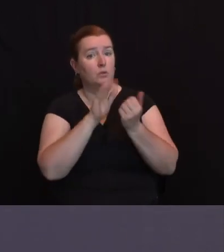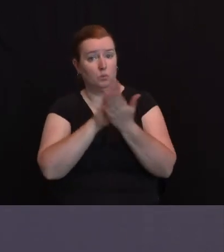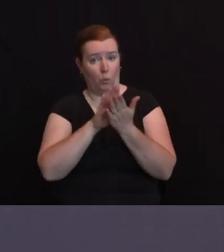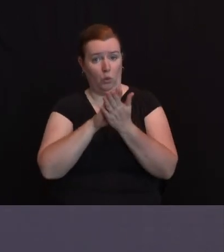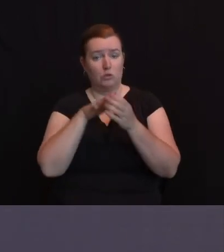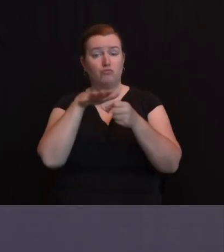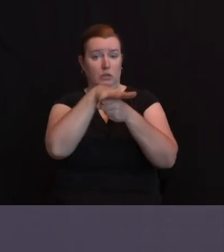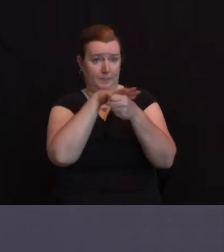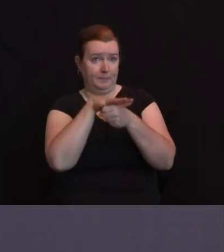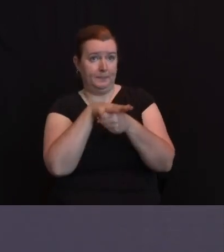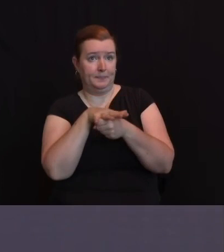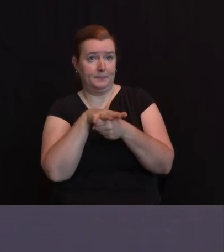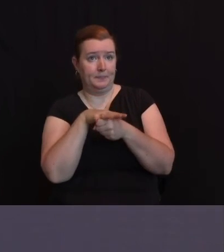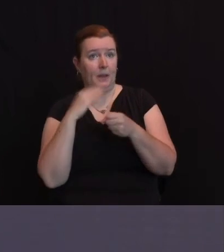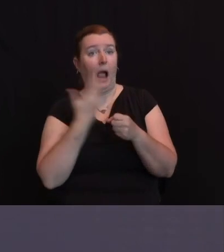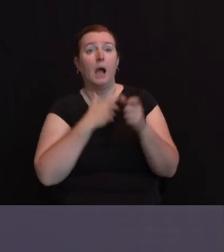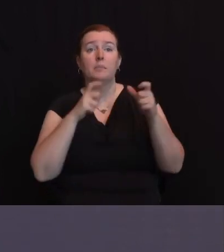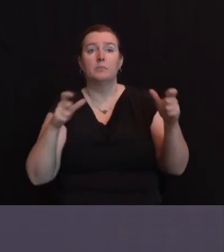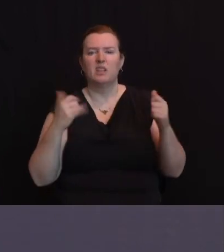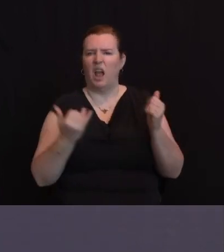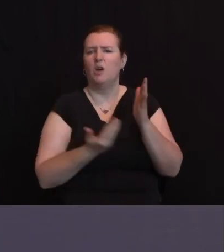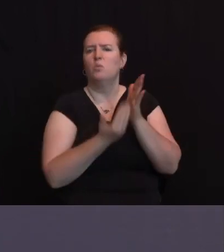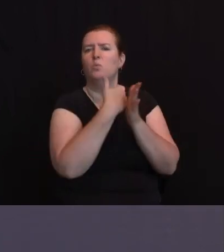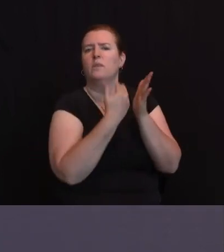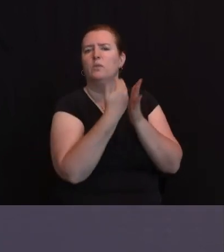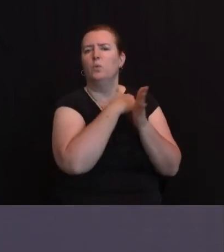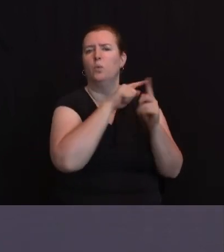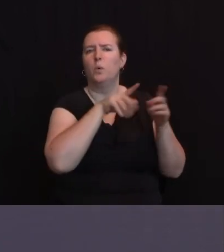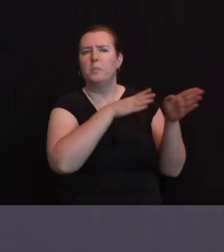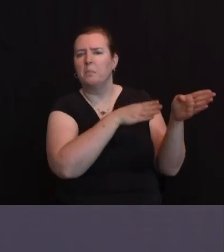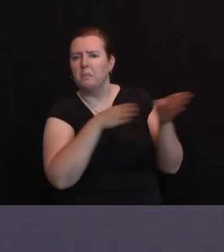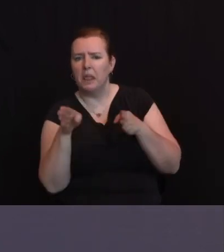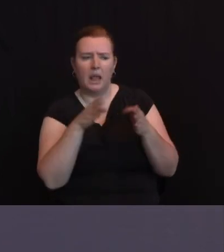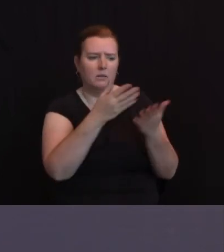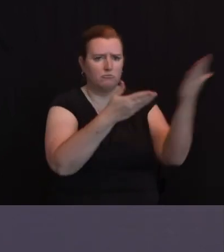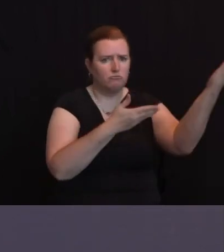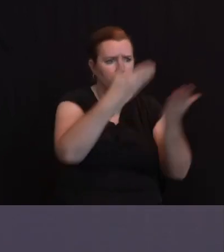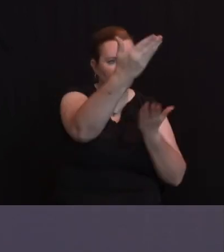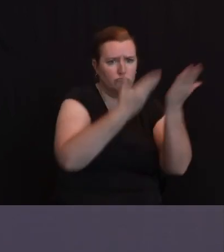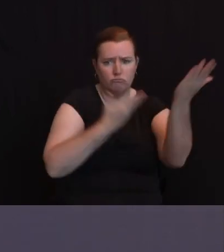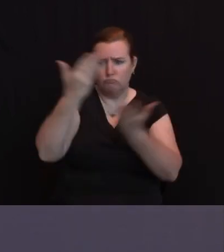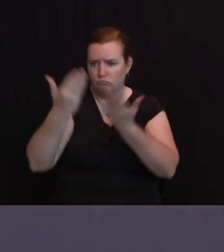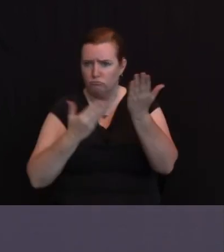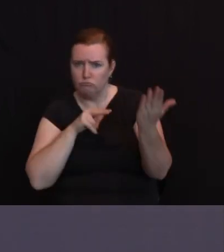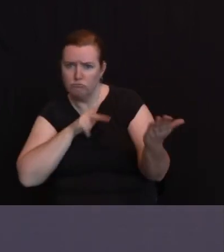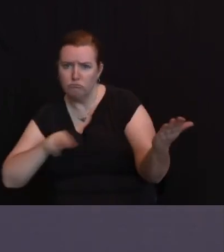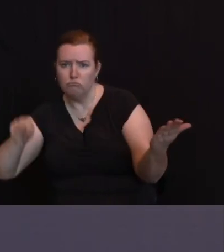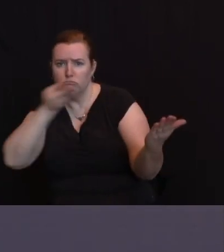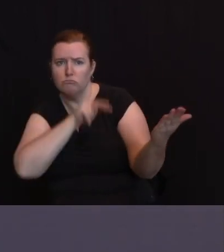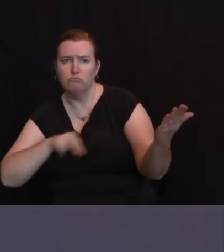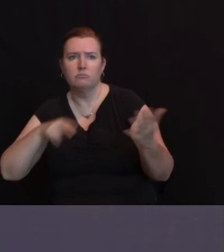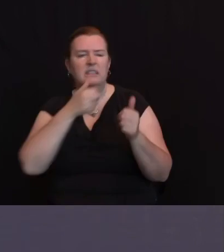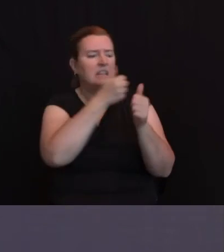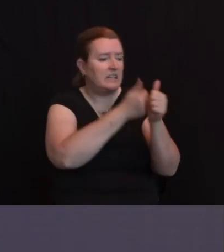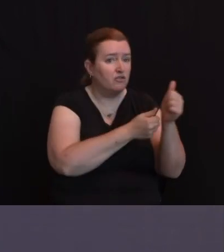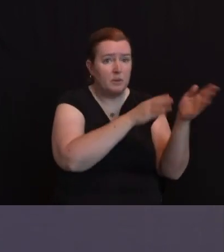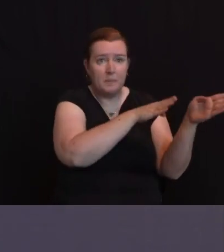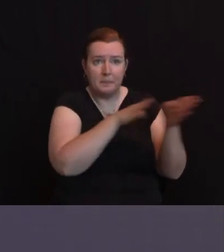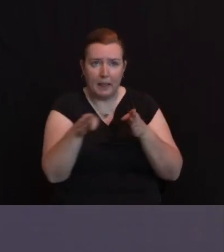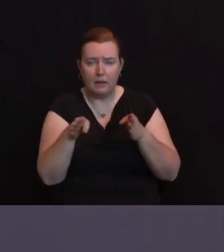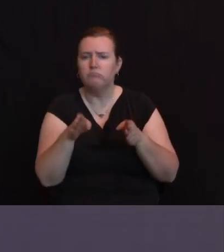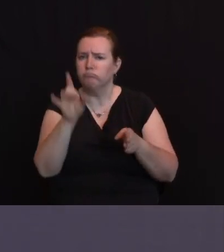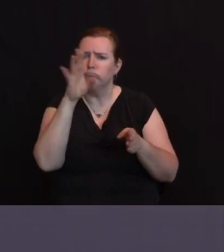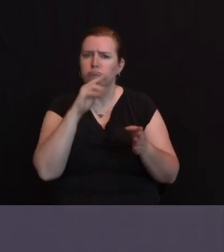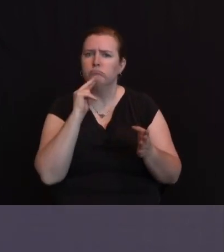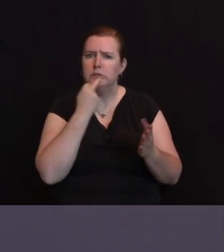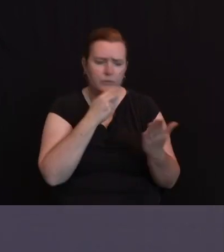are in the process of reviewing all these plans, and we are taking each and every one of them deadly seriously, as you